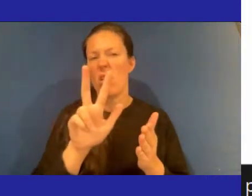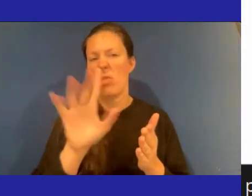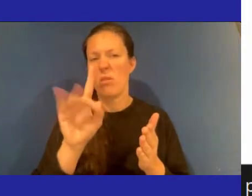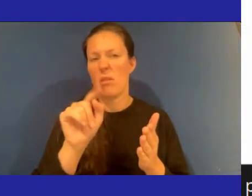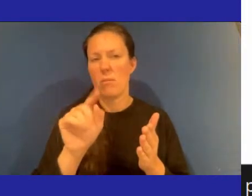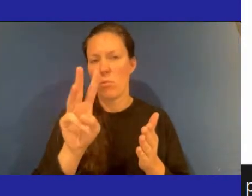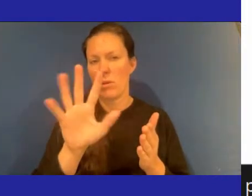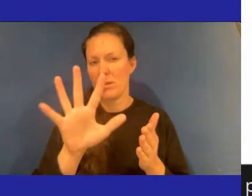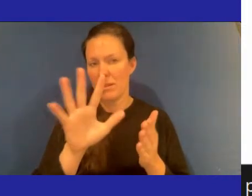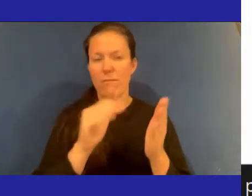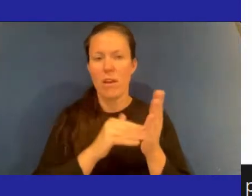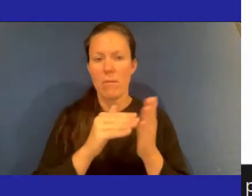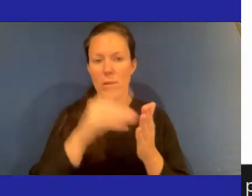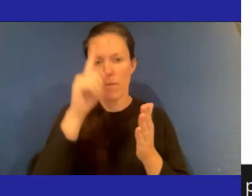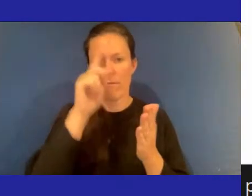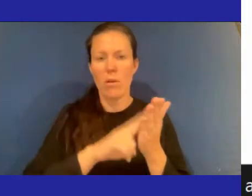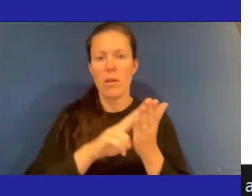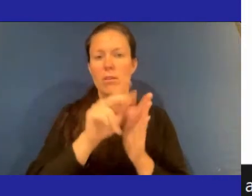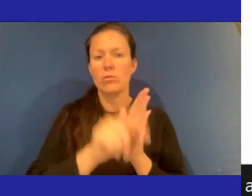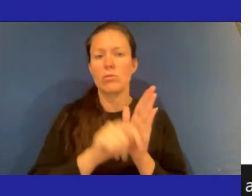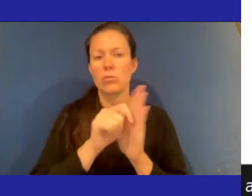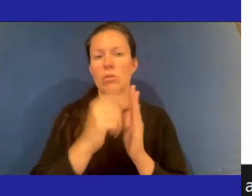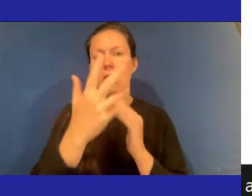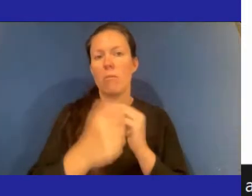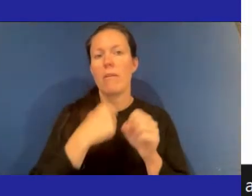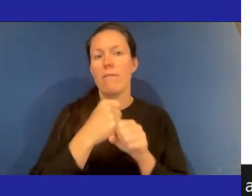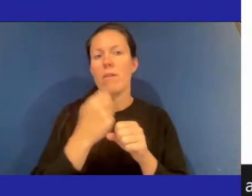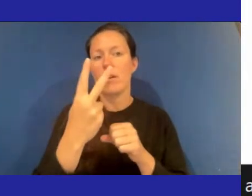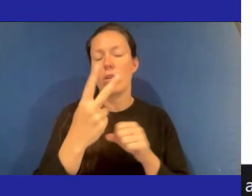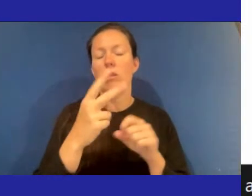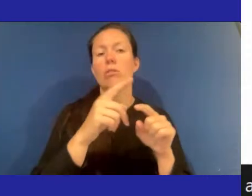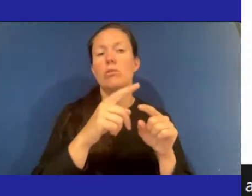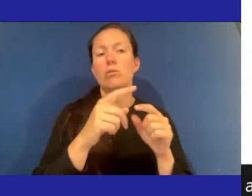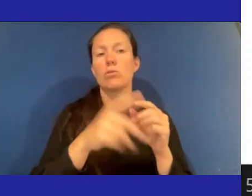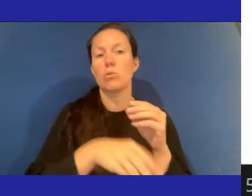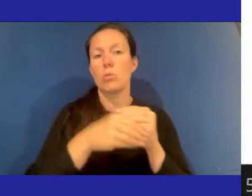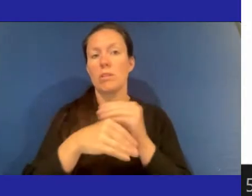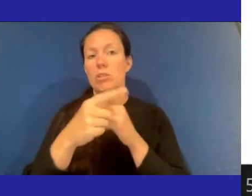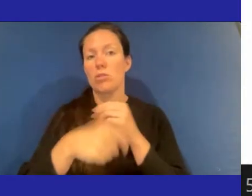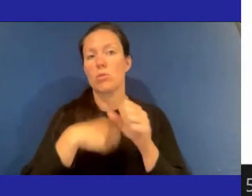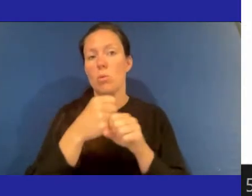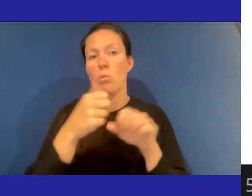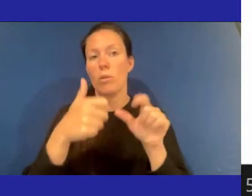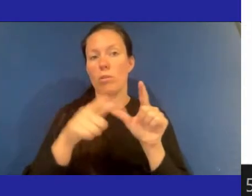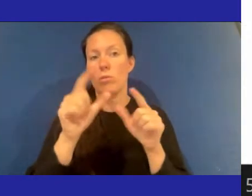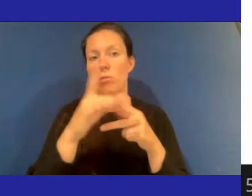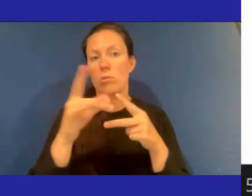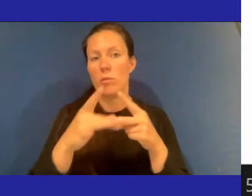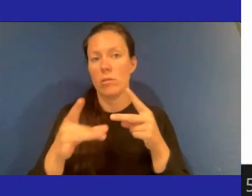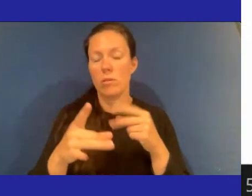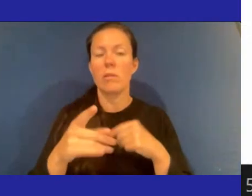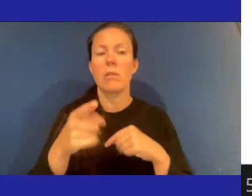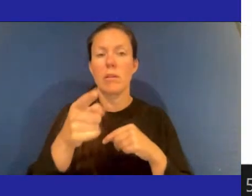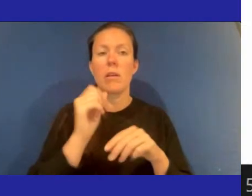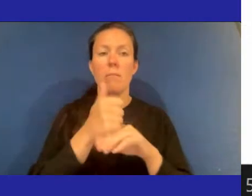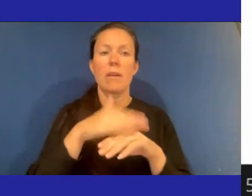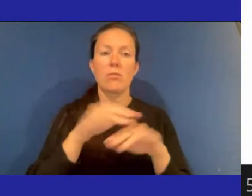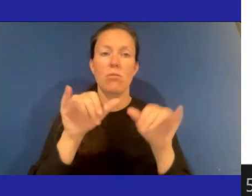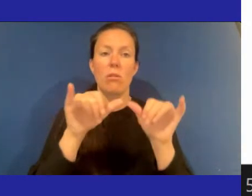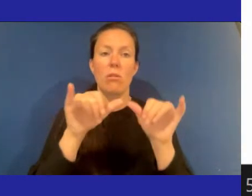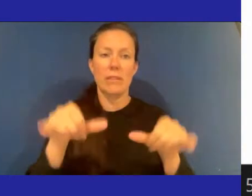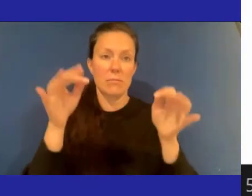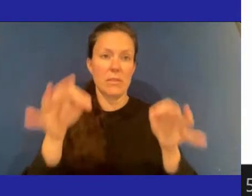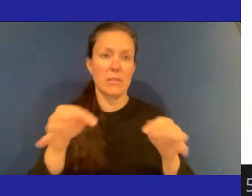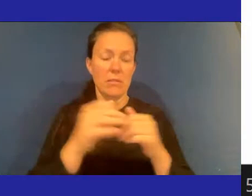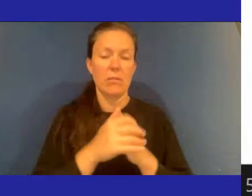$38,650,651 for a contract term of 5 years and 2 additional 1-year renewal options exercisable at the discretion of the system. I'd like to introduce